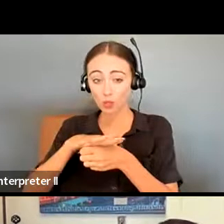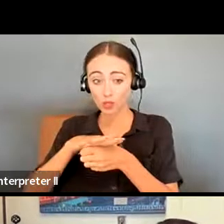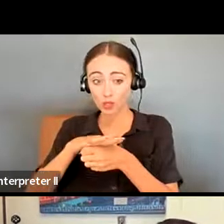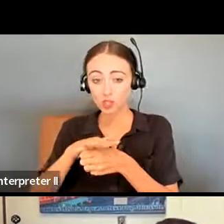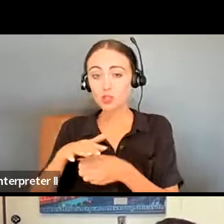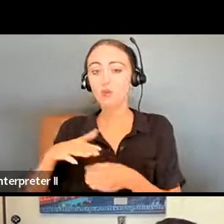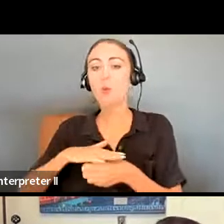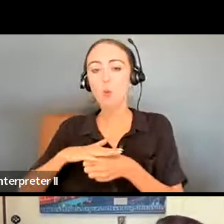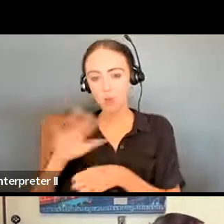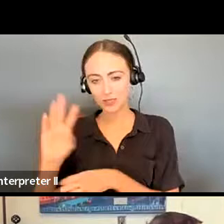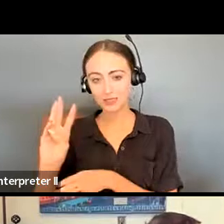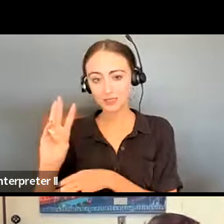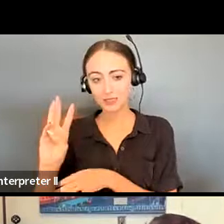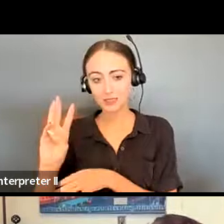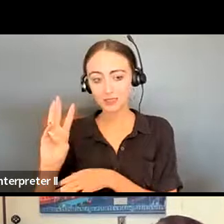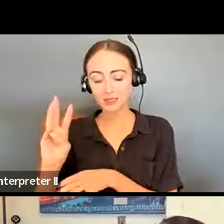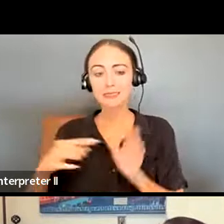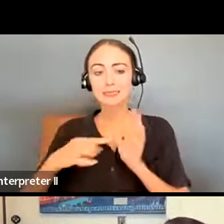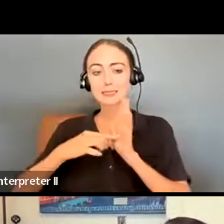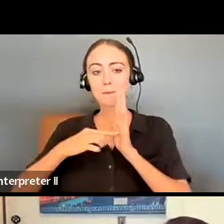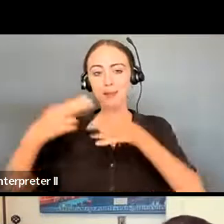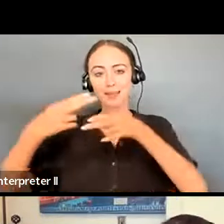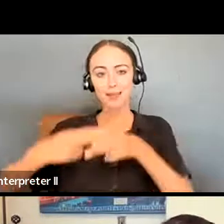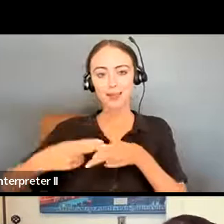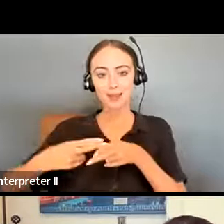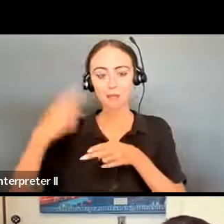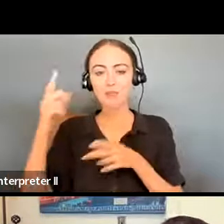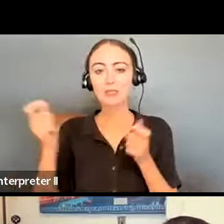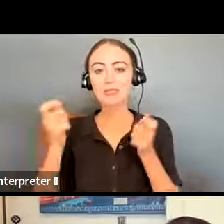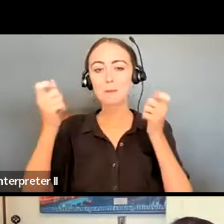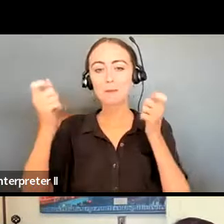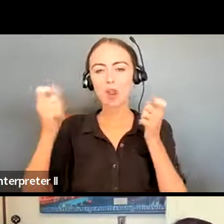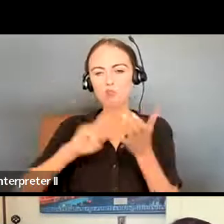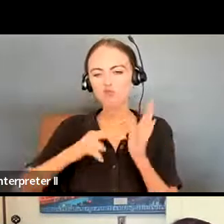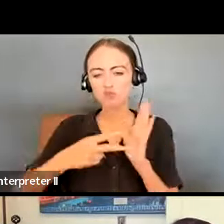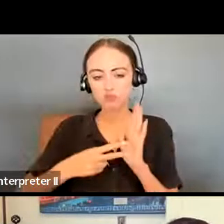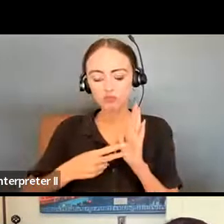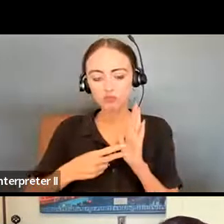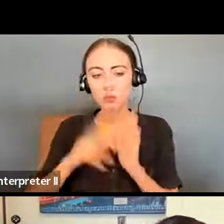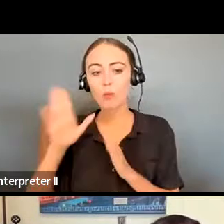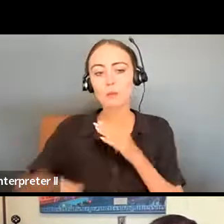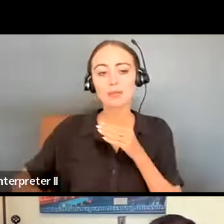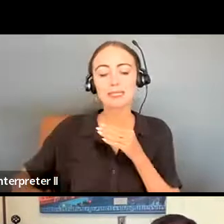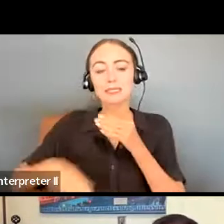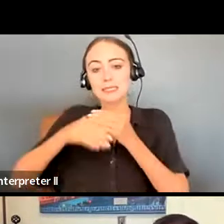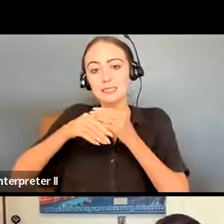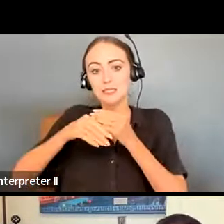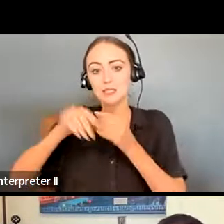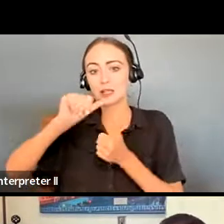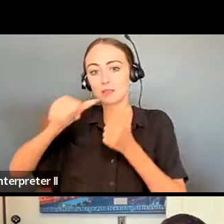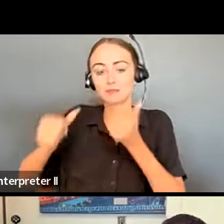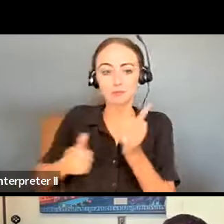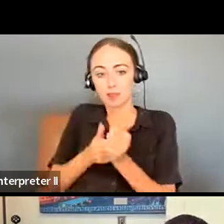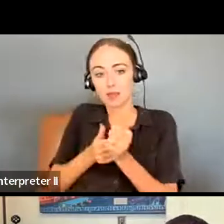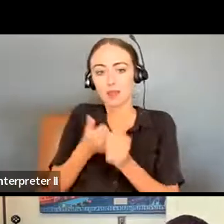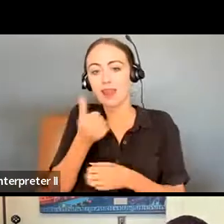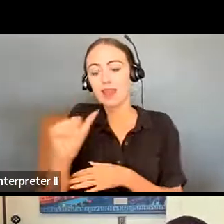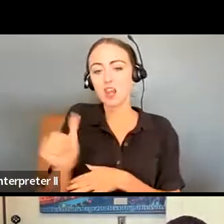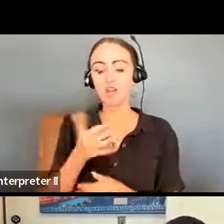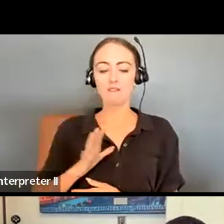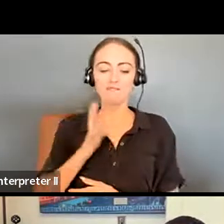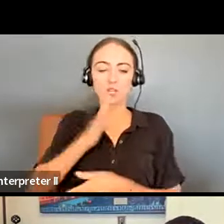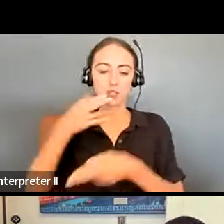Ward 6. The symbolic naming is for ceremonial purposes and shall be in addition to and subordinate to any name that is an official